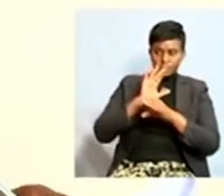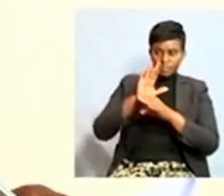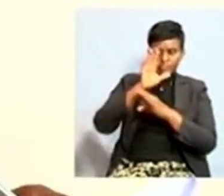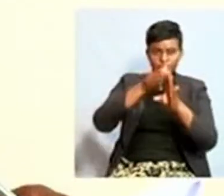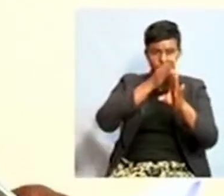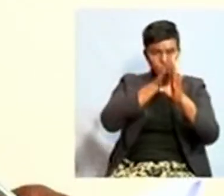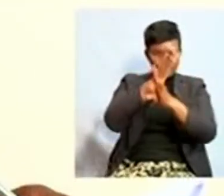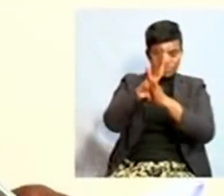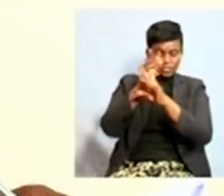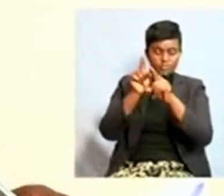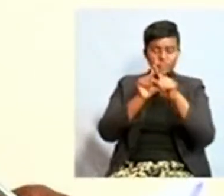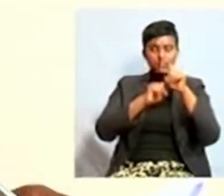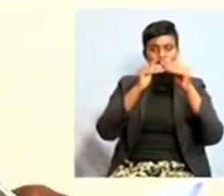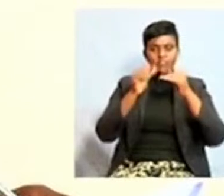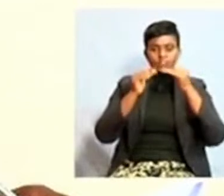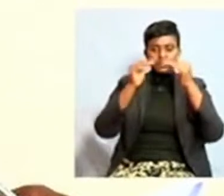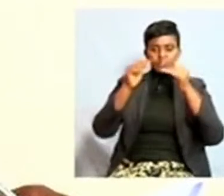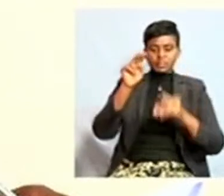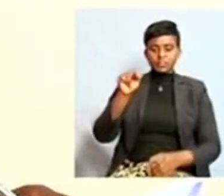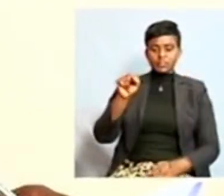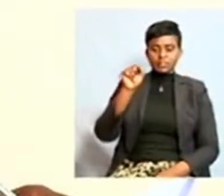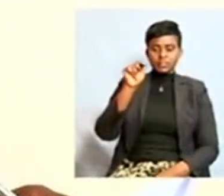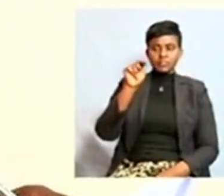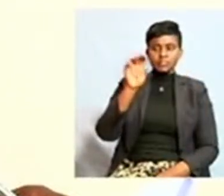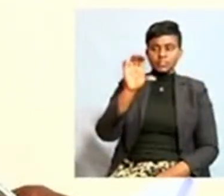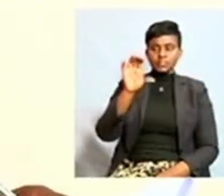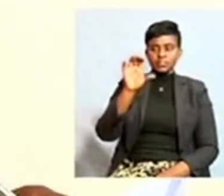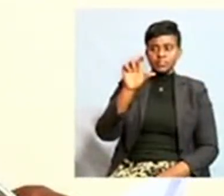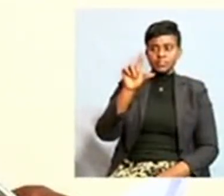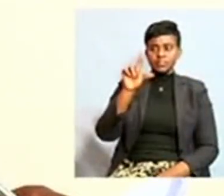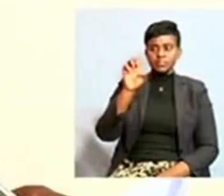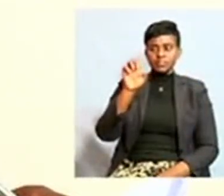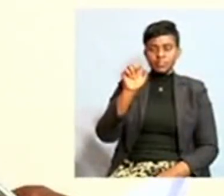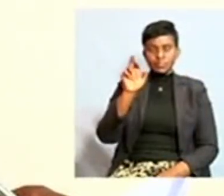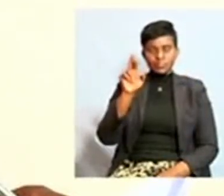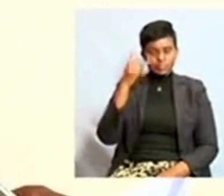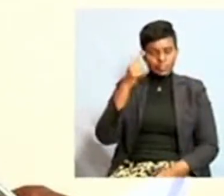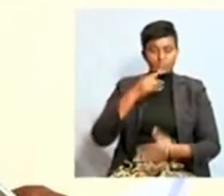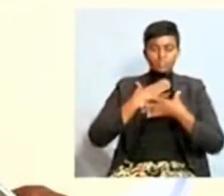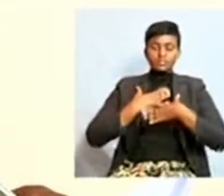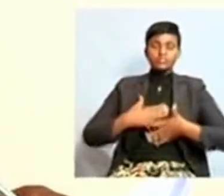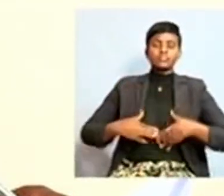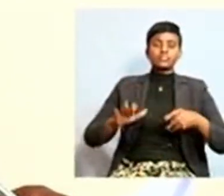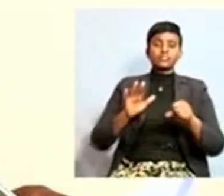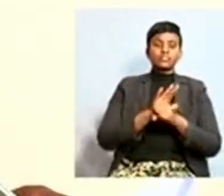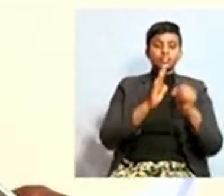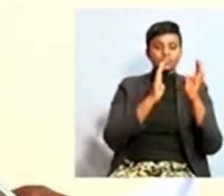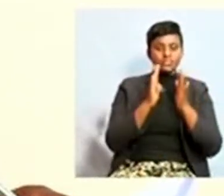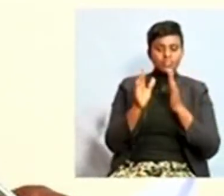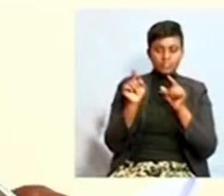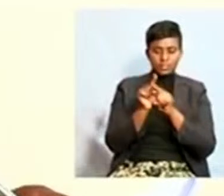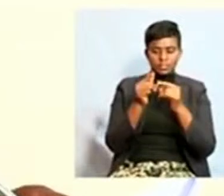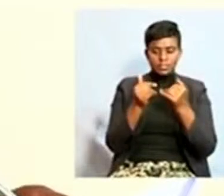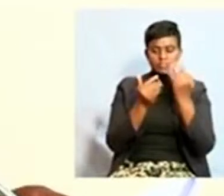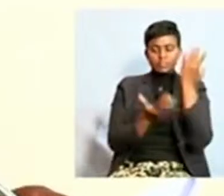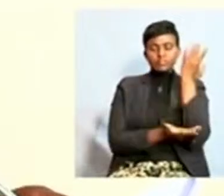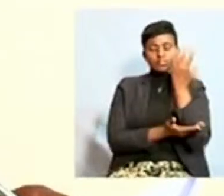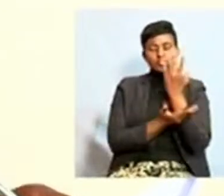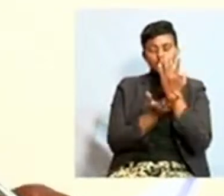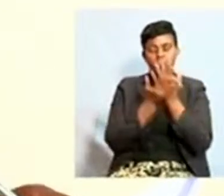of advancing nuclear science and technology for peaceful purposes, enhancing